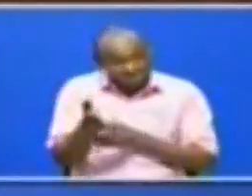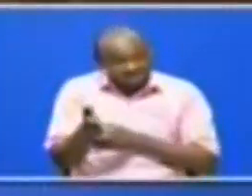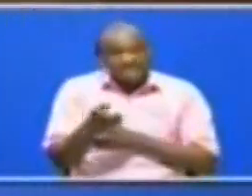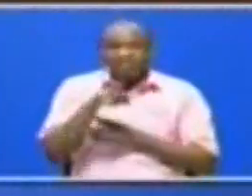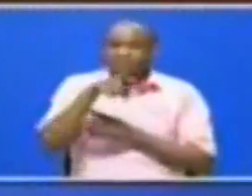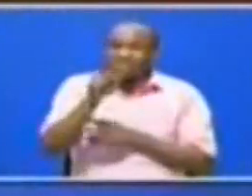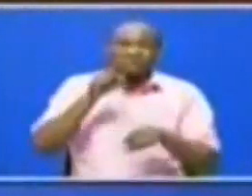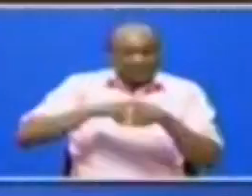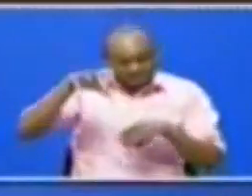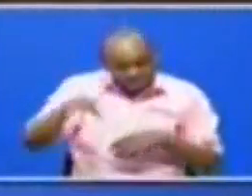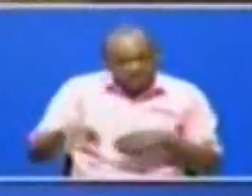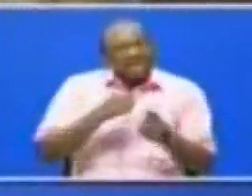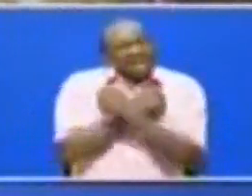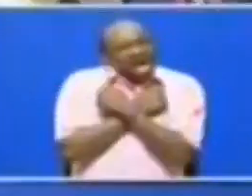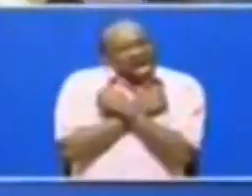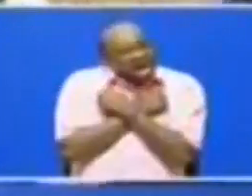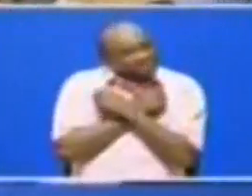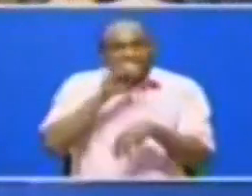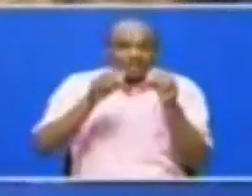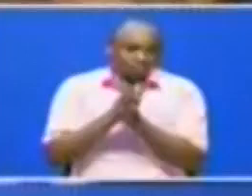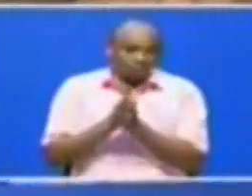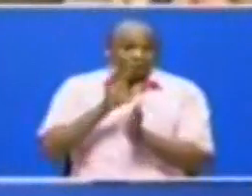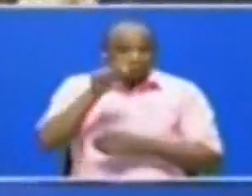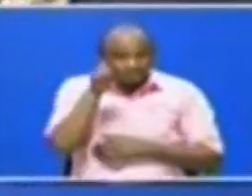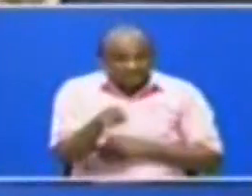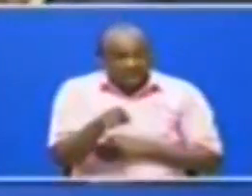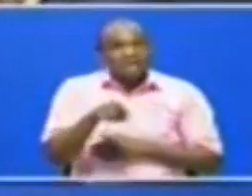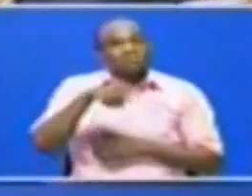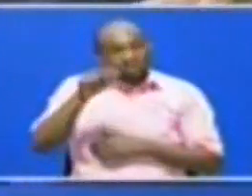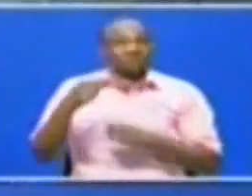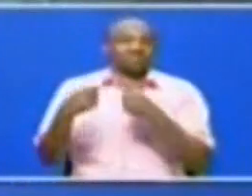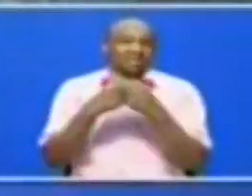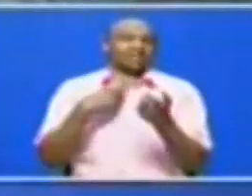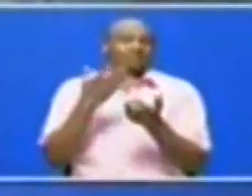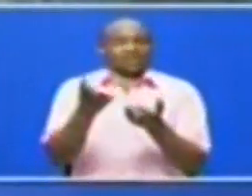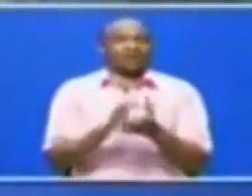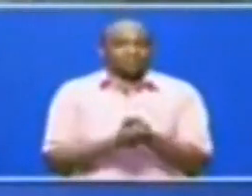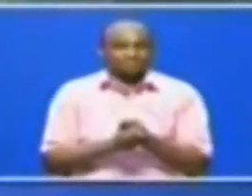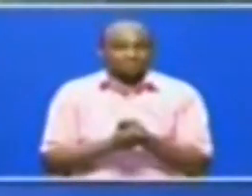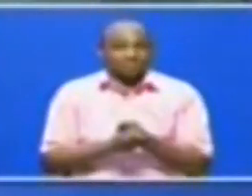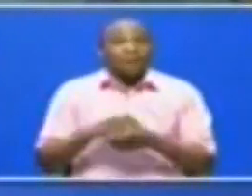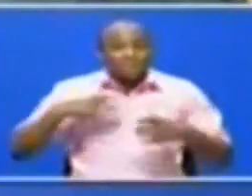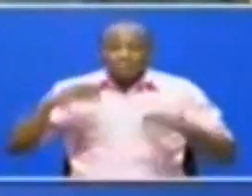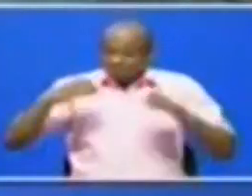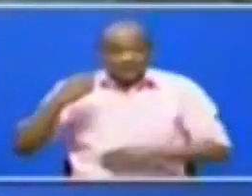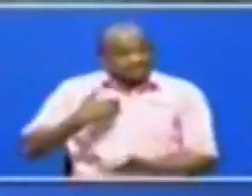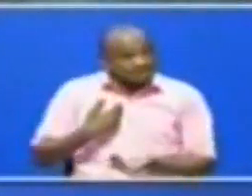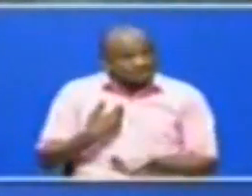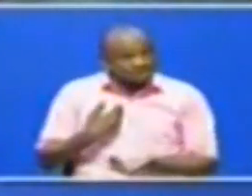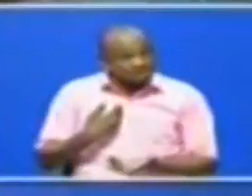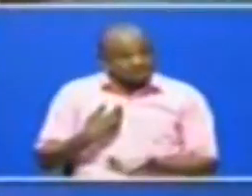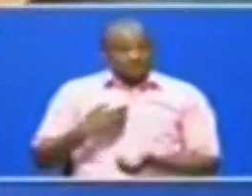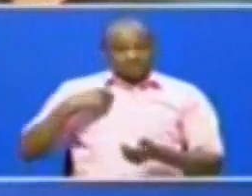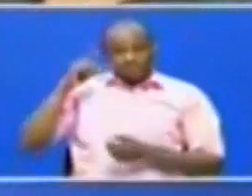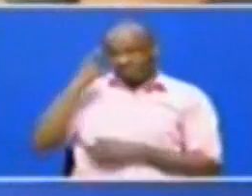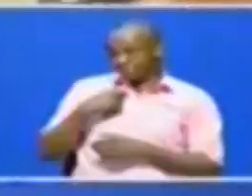ever since he was a child, an interest he pursued that also brought along its challenges. Watu wanaogopa wewe. Wewe